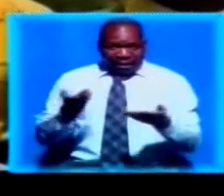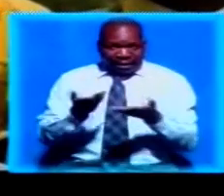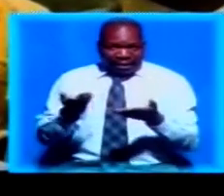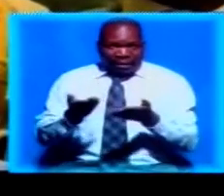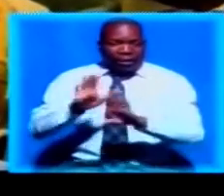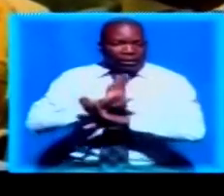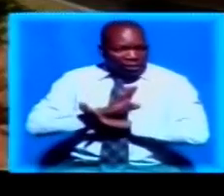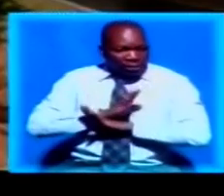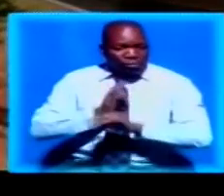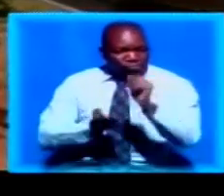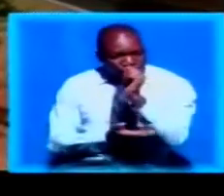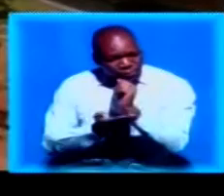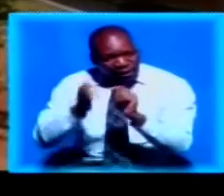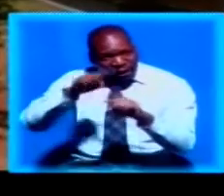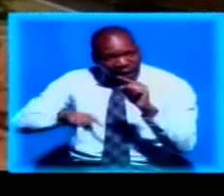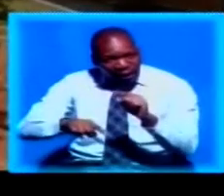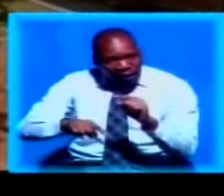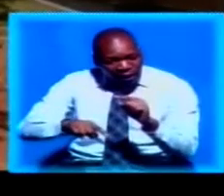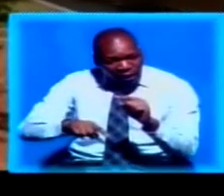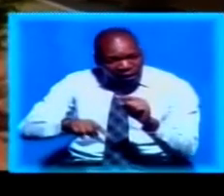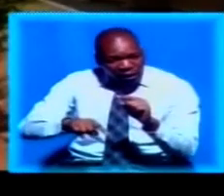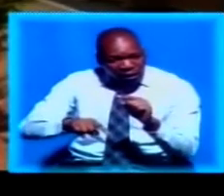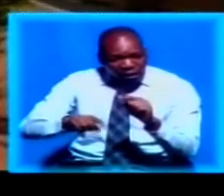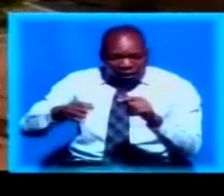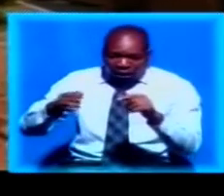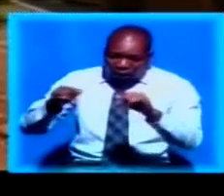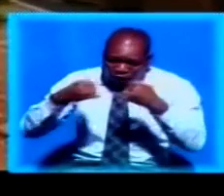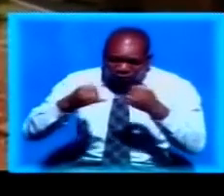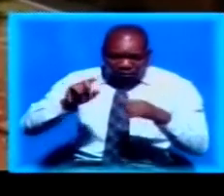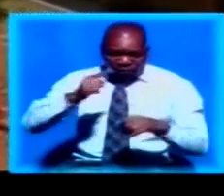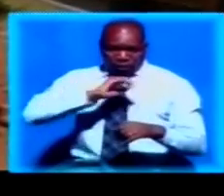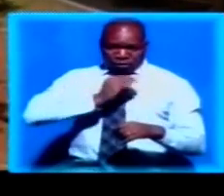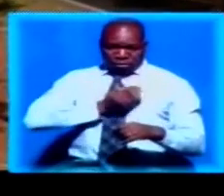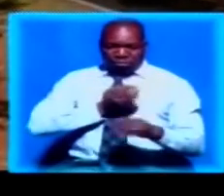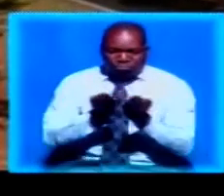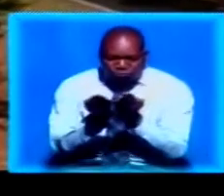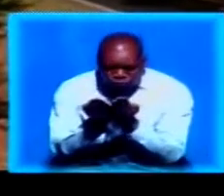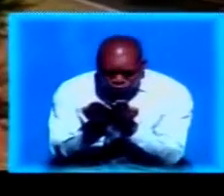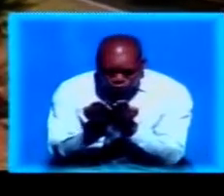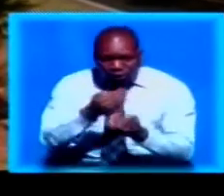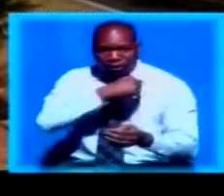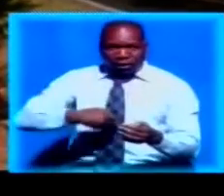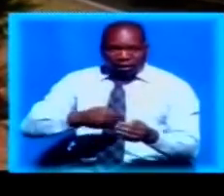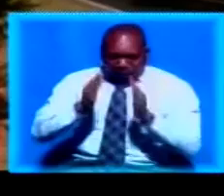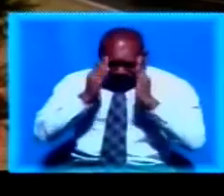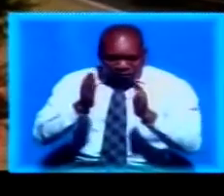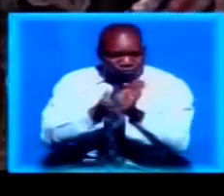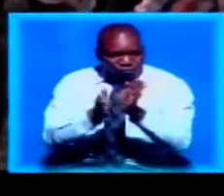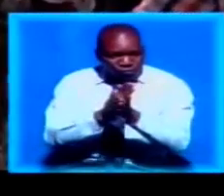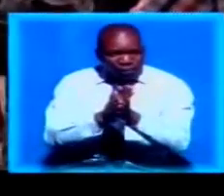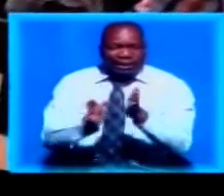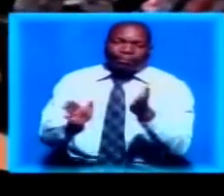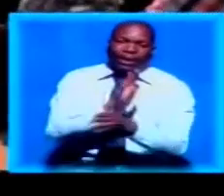be improved. The First Lady told us she's encouraged us to study hard, concentrate in school, and not getting involved in early